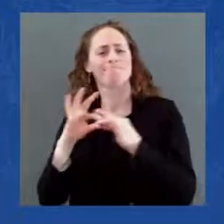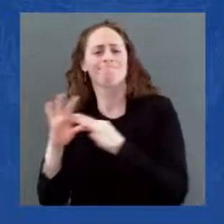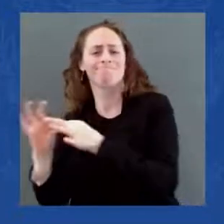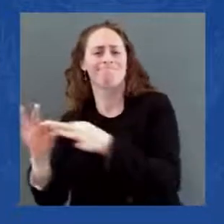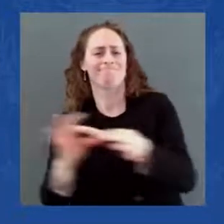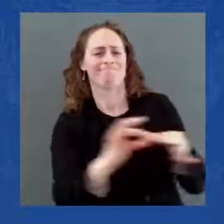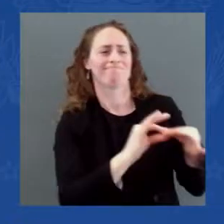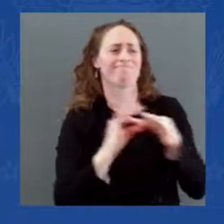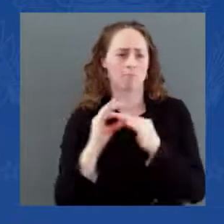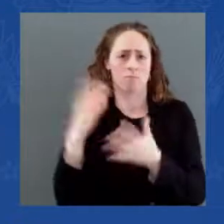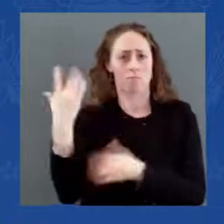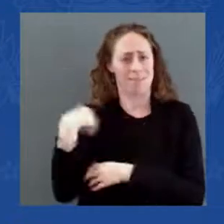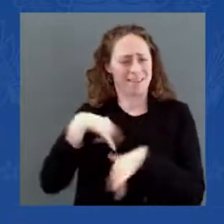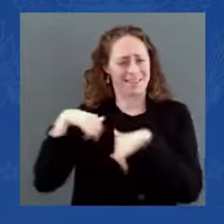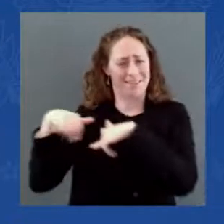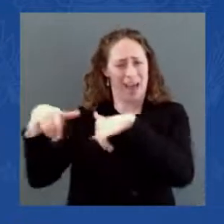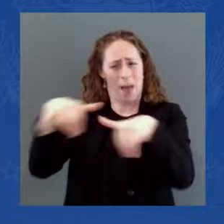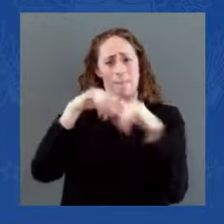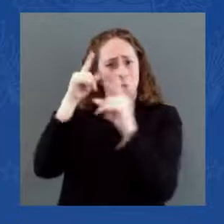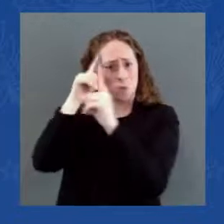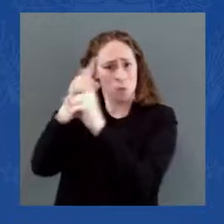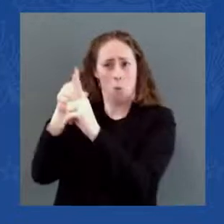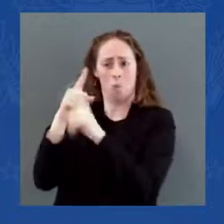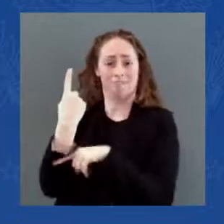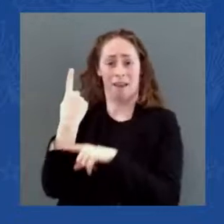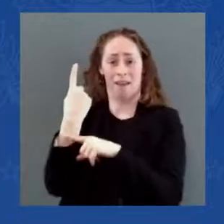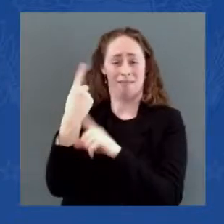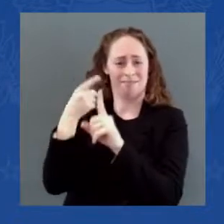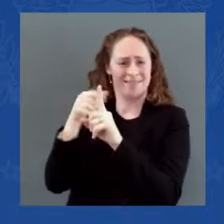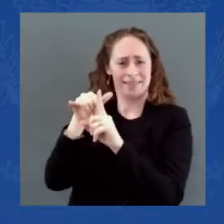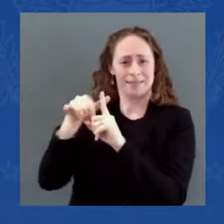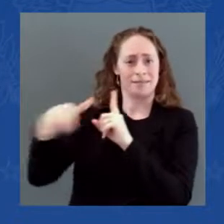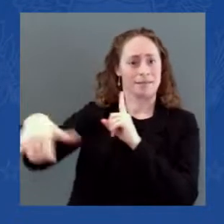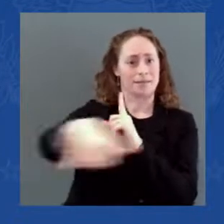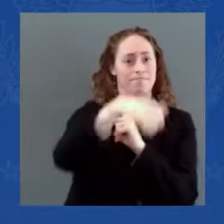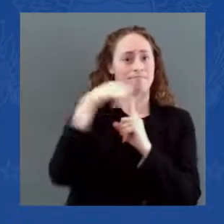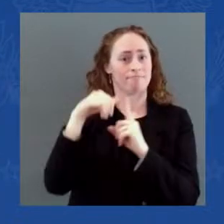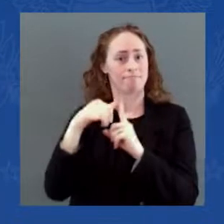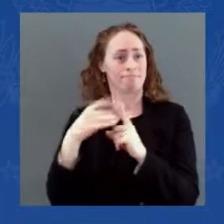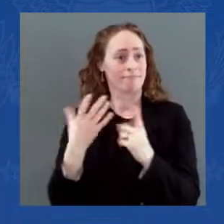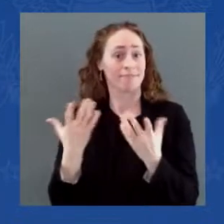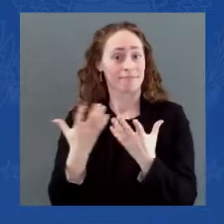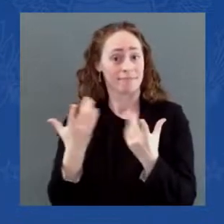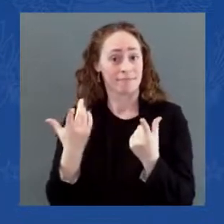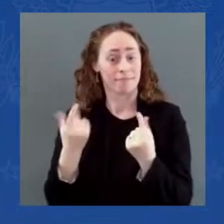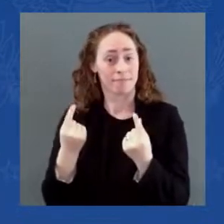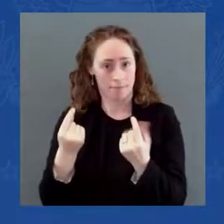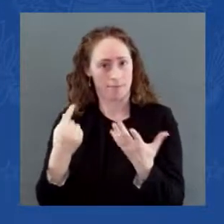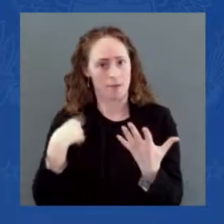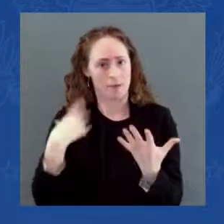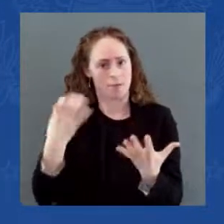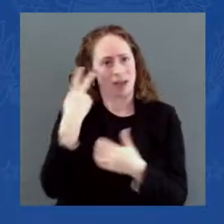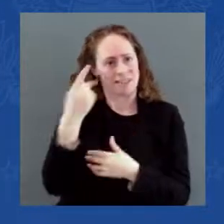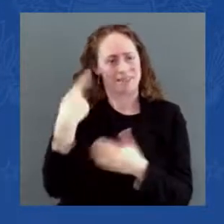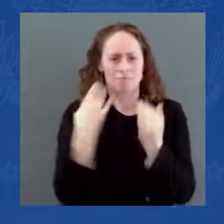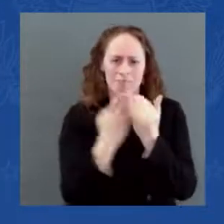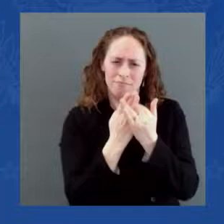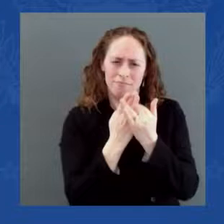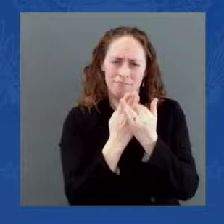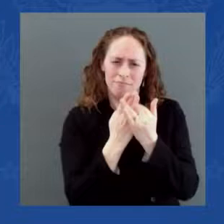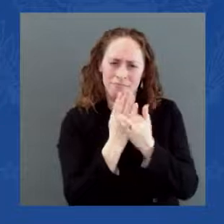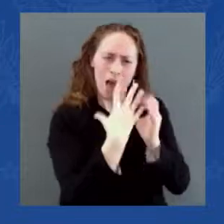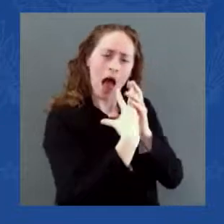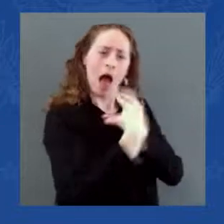recovery, and to think of it in terms of literally a patriotic responsibility rather than somehow you're denying people their